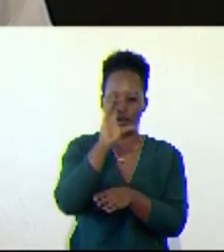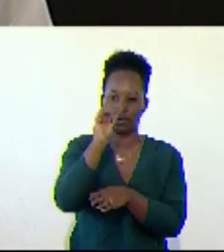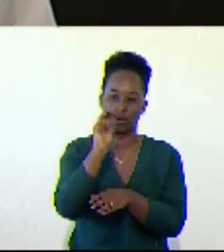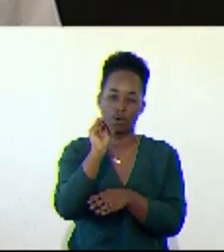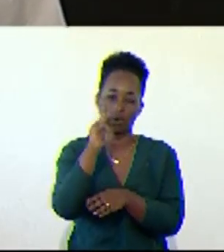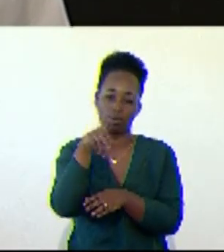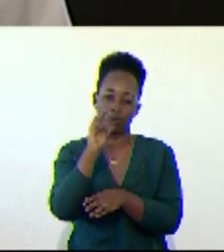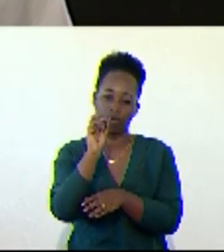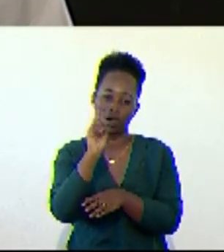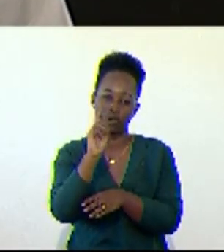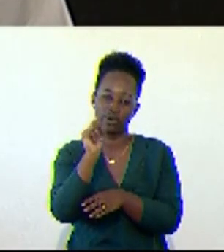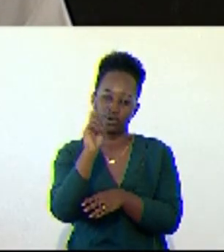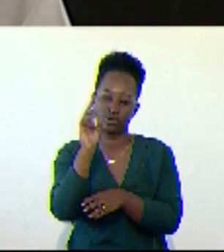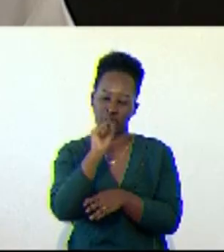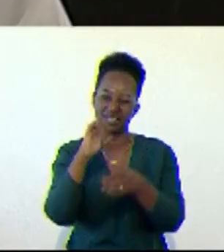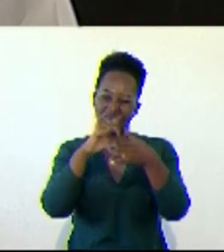What is the relationship?